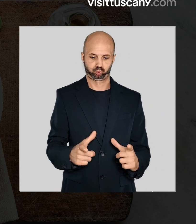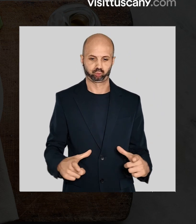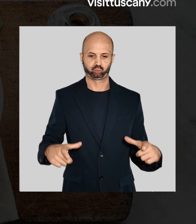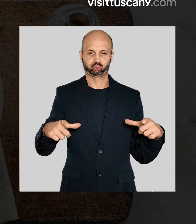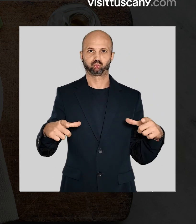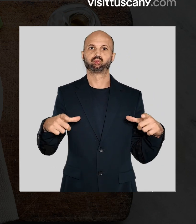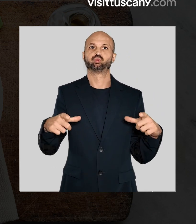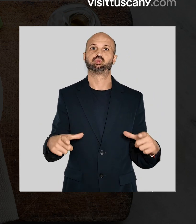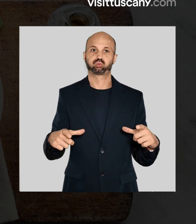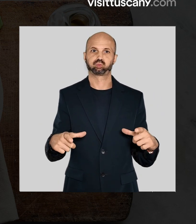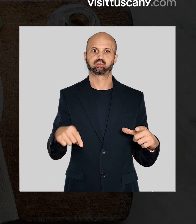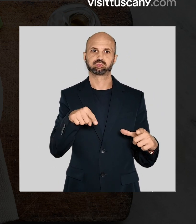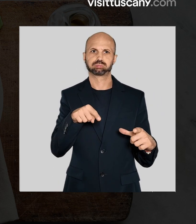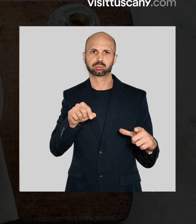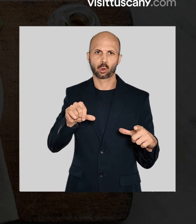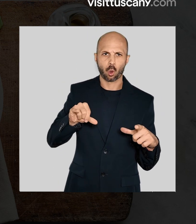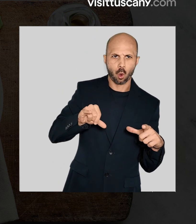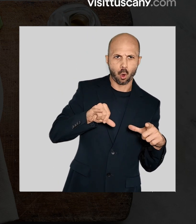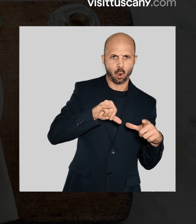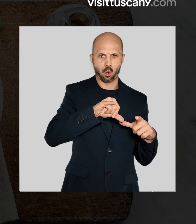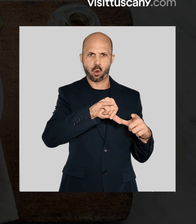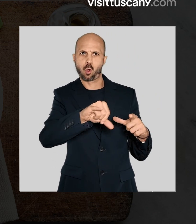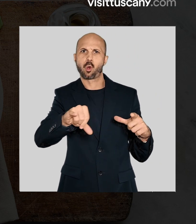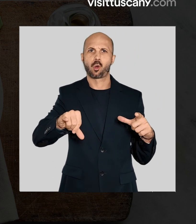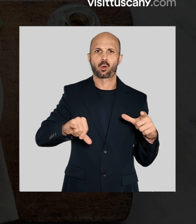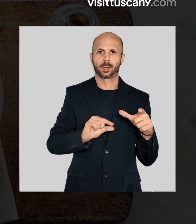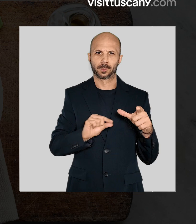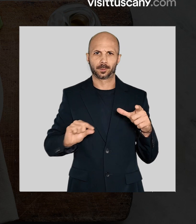soak the bread in cold water for about 10 minutes.